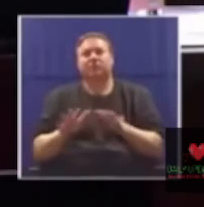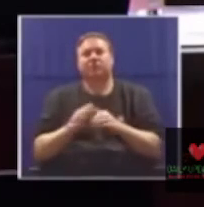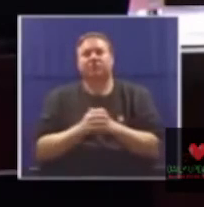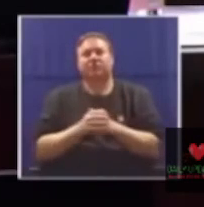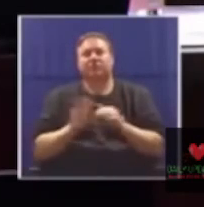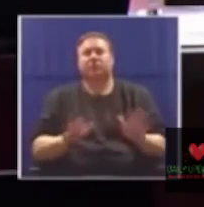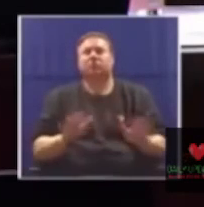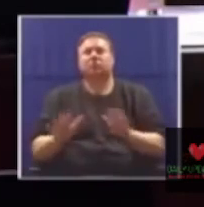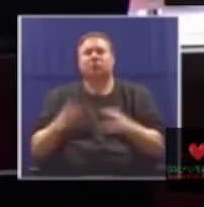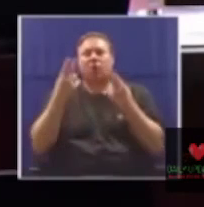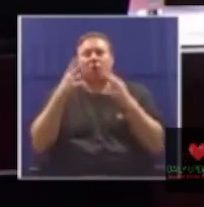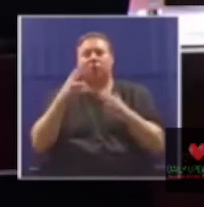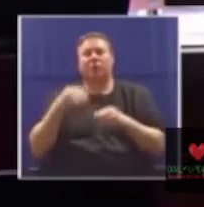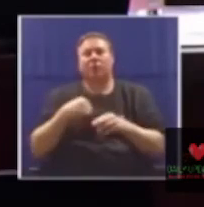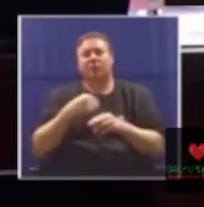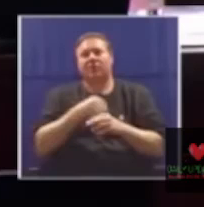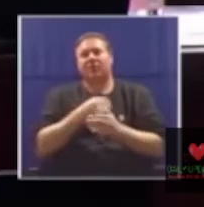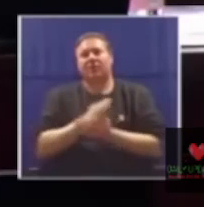Order, honorable members.